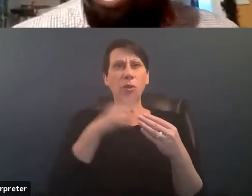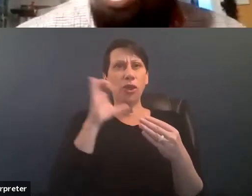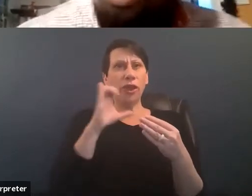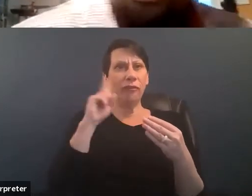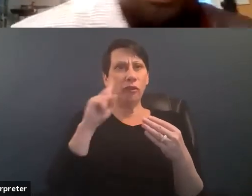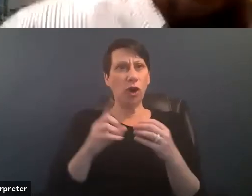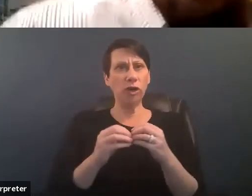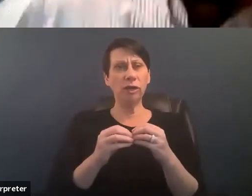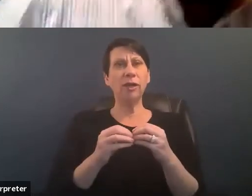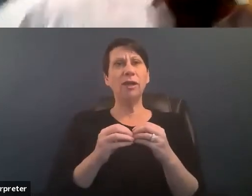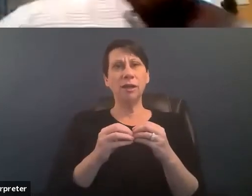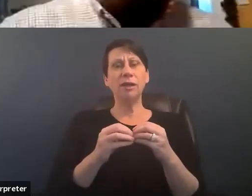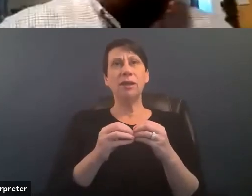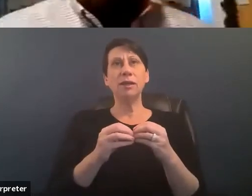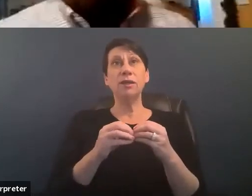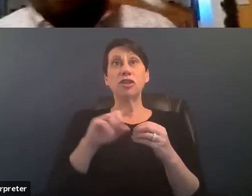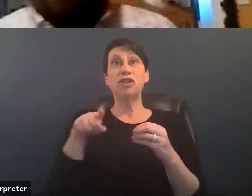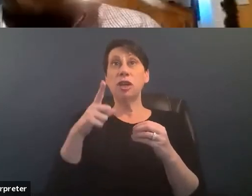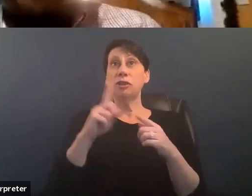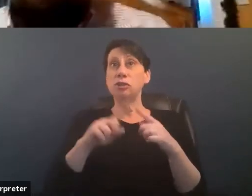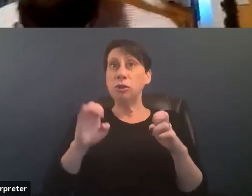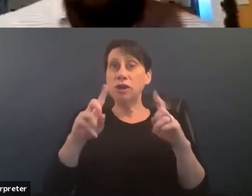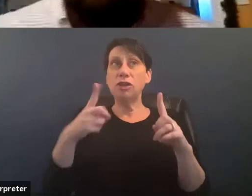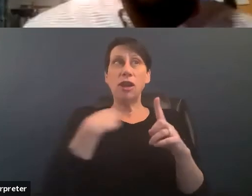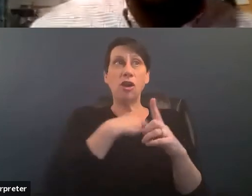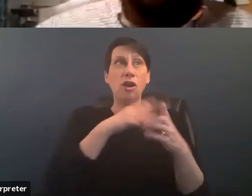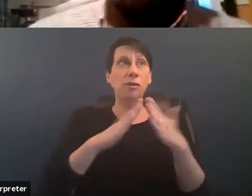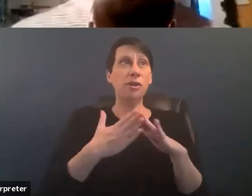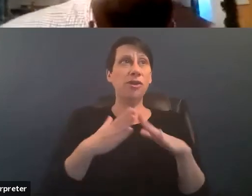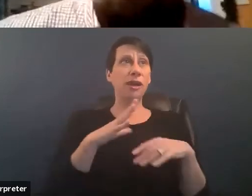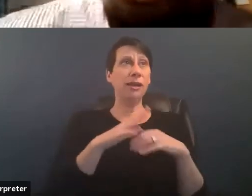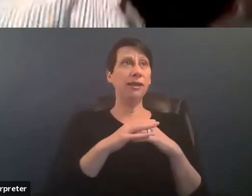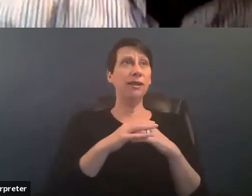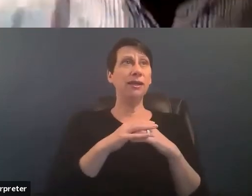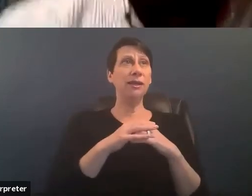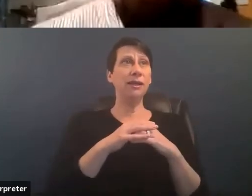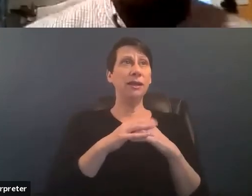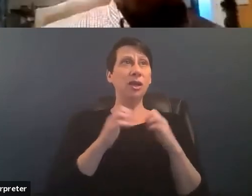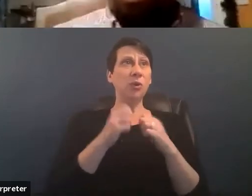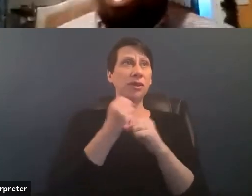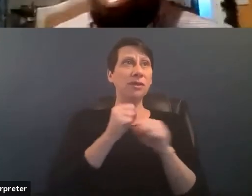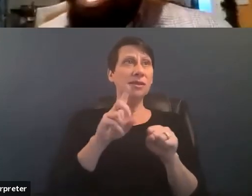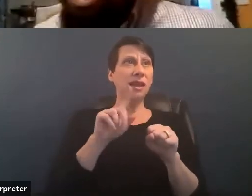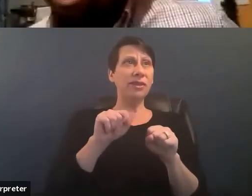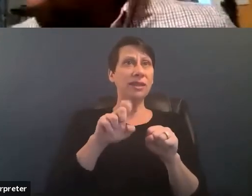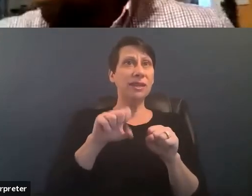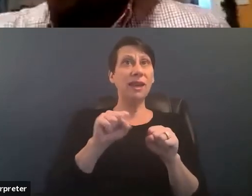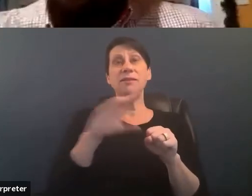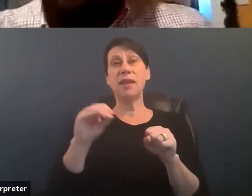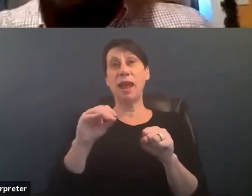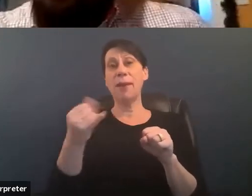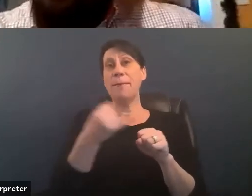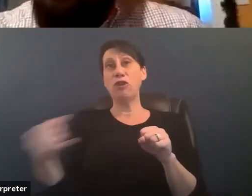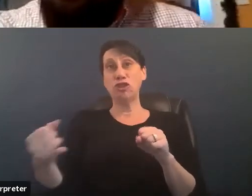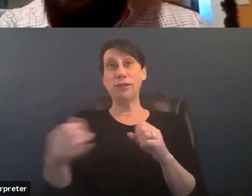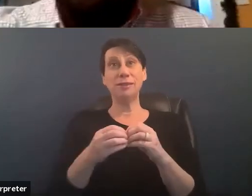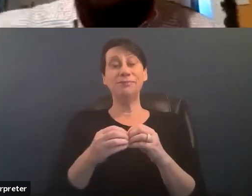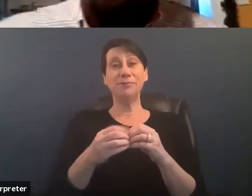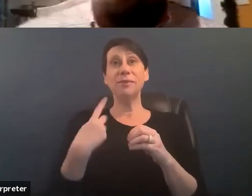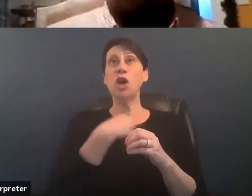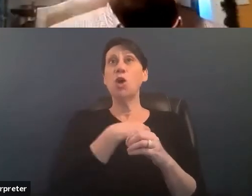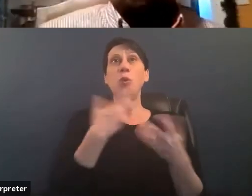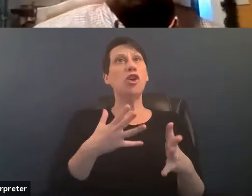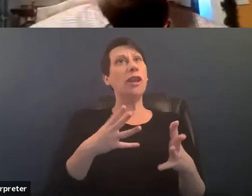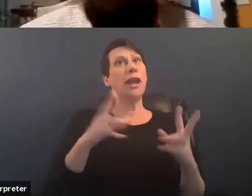be available to educate our community and our youth with safe dates and shifting boundaries. So we already had to hit the